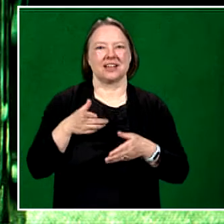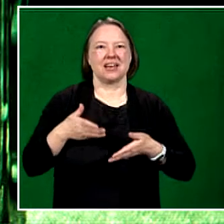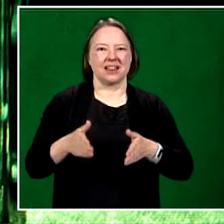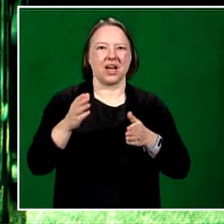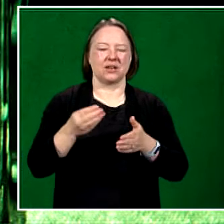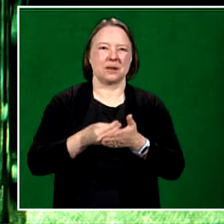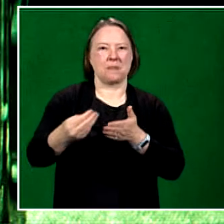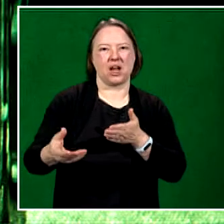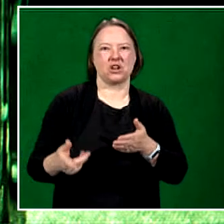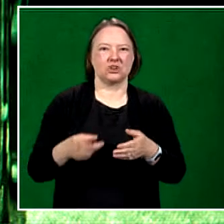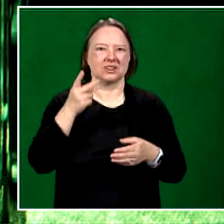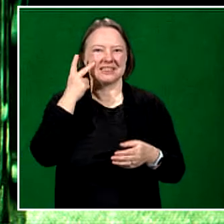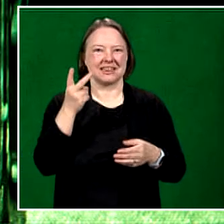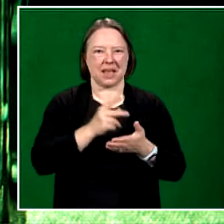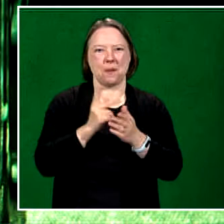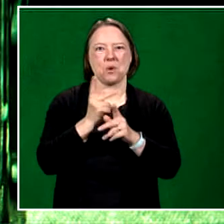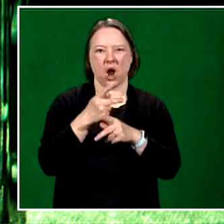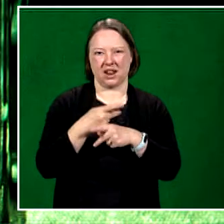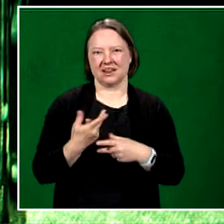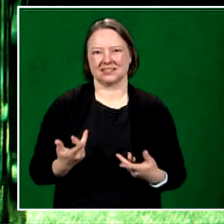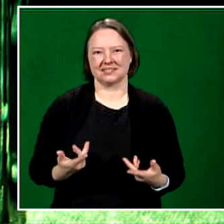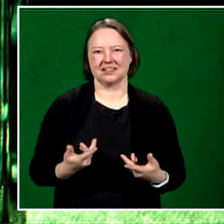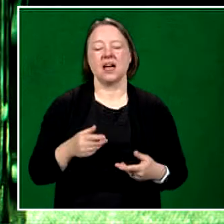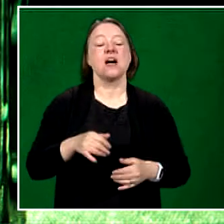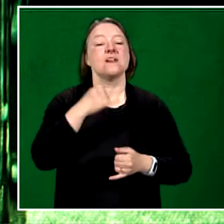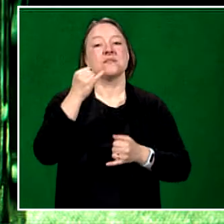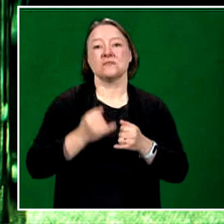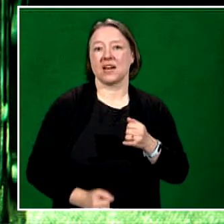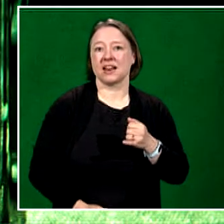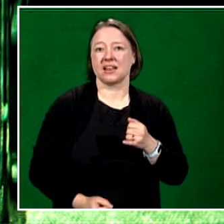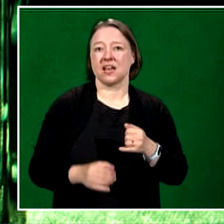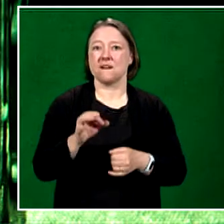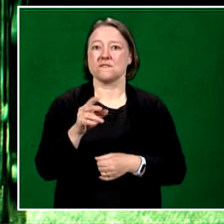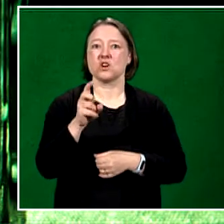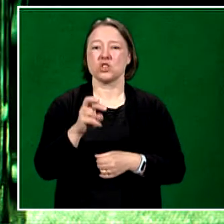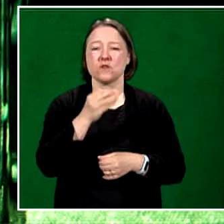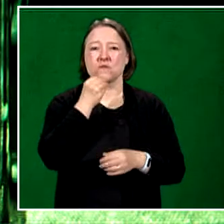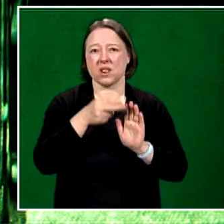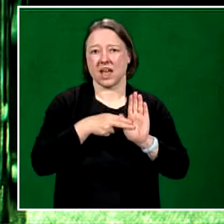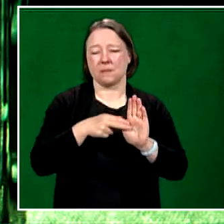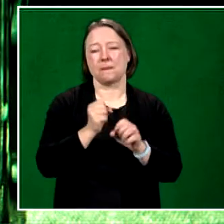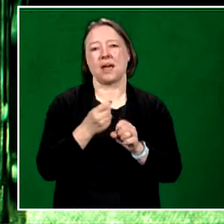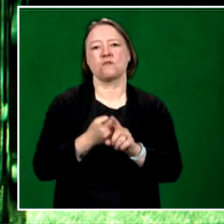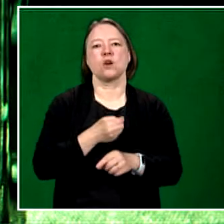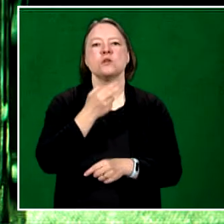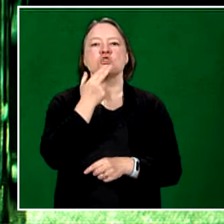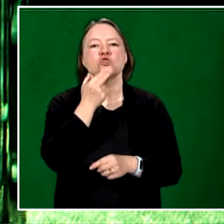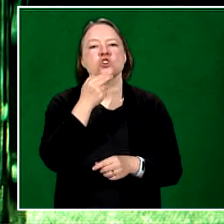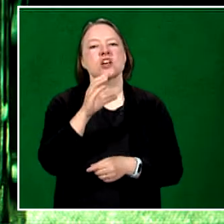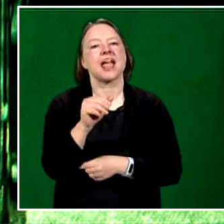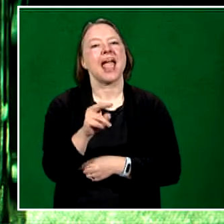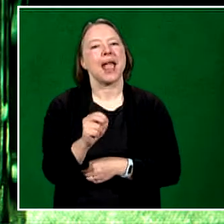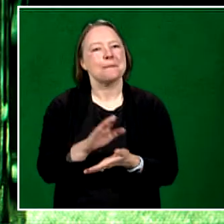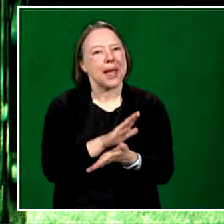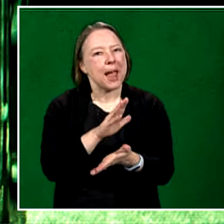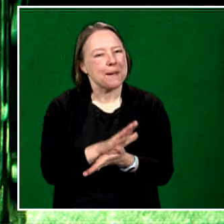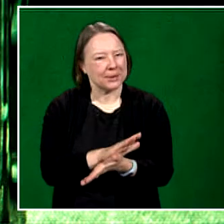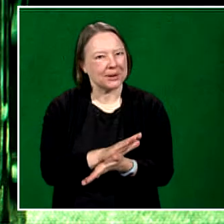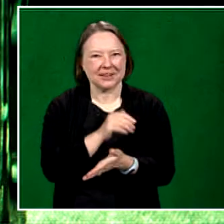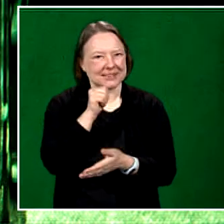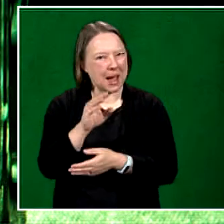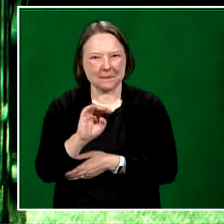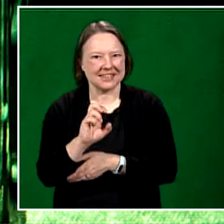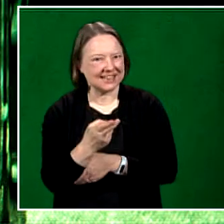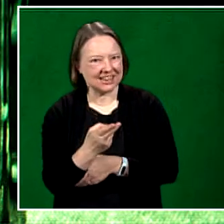with the ability to view the product. Finally, the further food labeling is made from sugarcane paper that is unbleached and